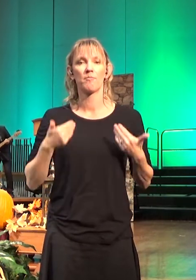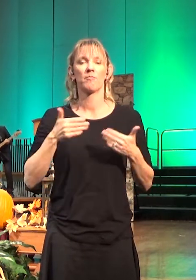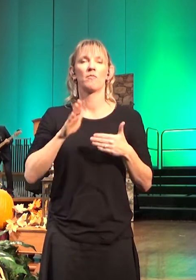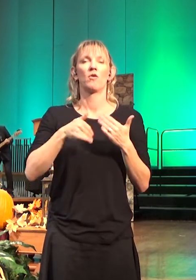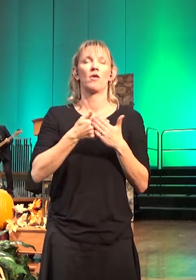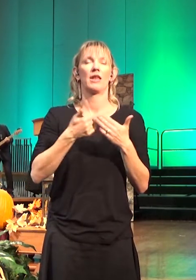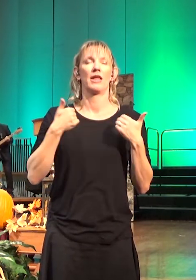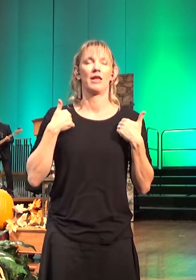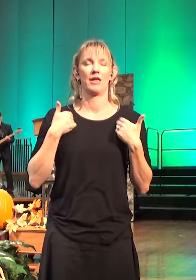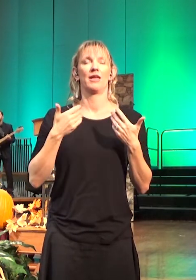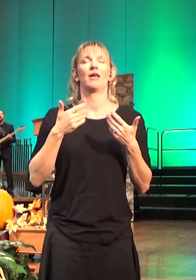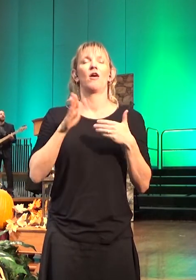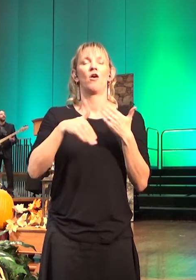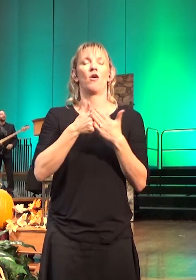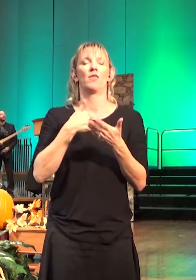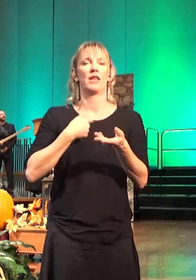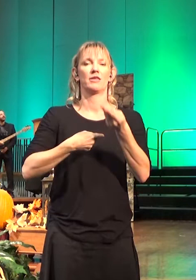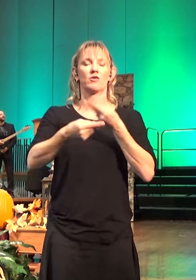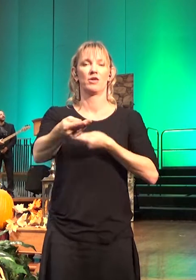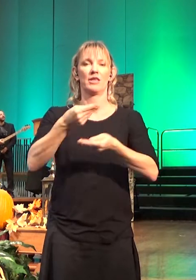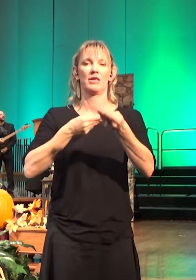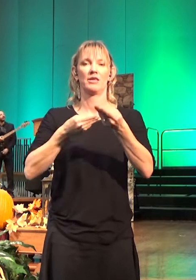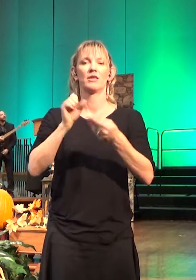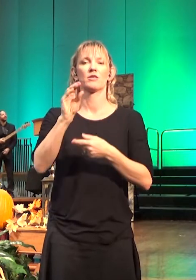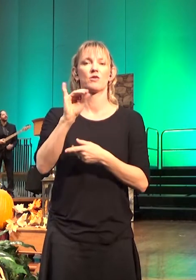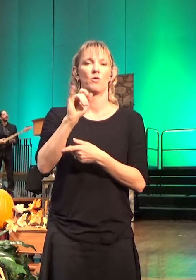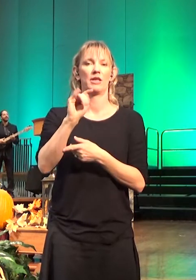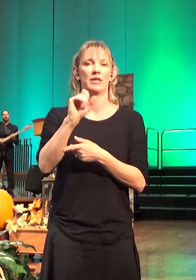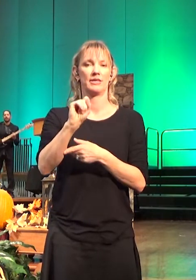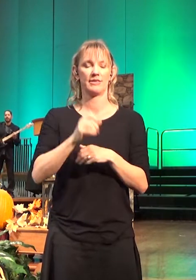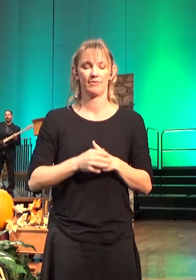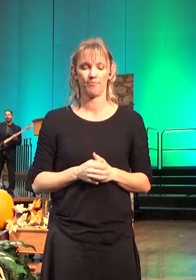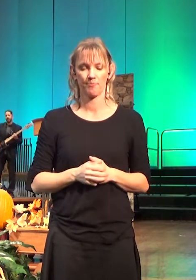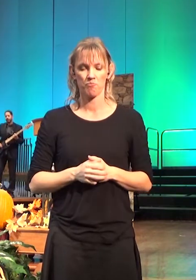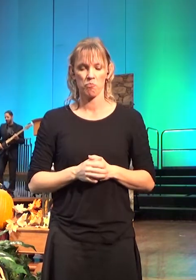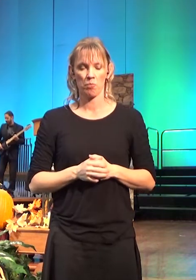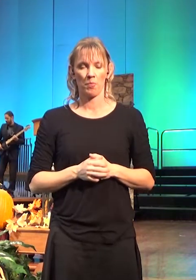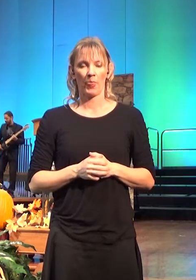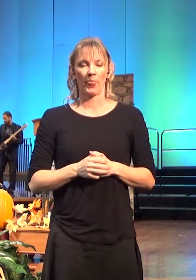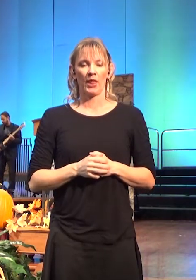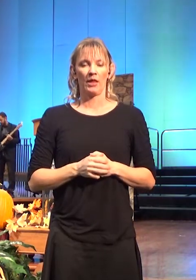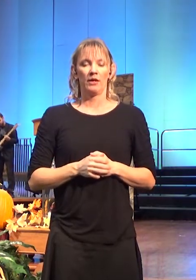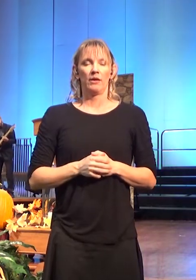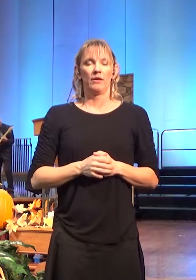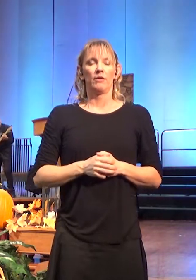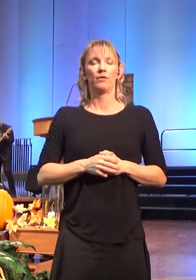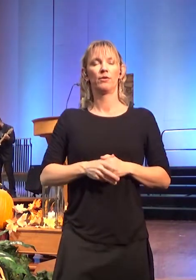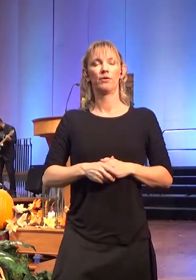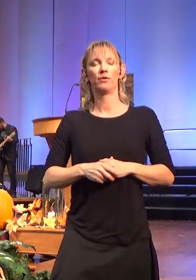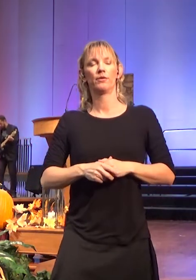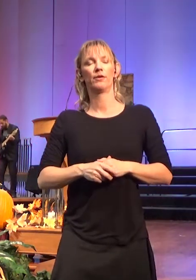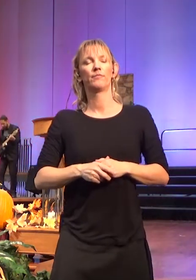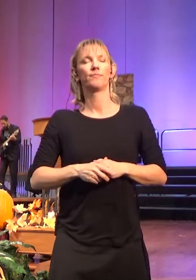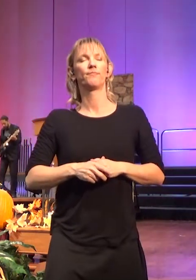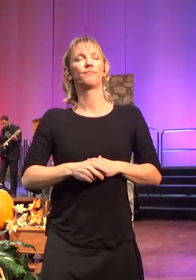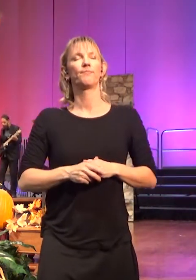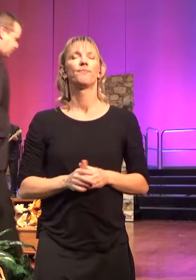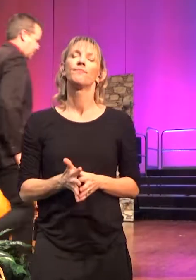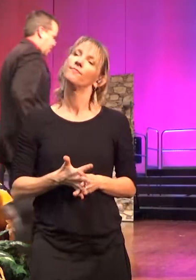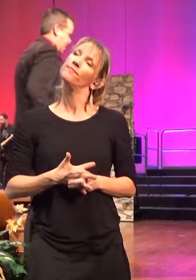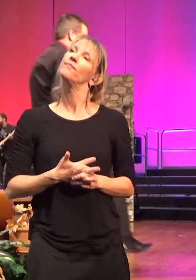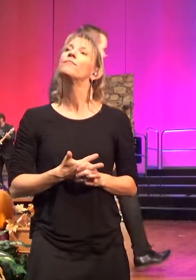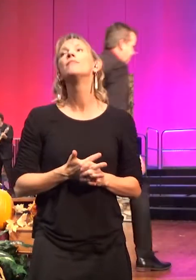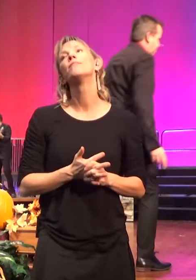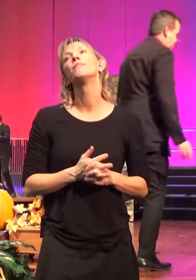and multiplies all that I have, all that I am, and all that I circulate. And so it is.